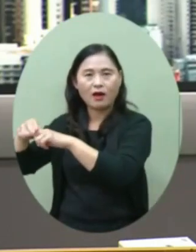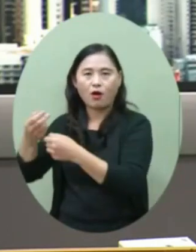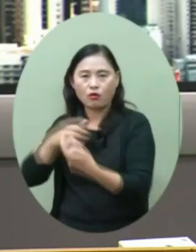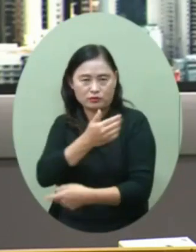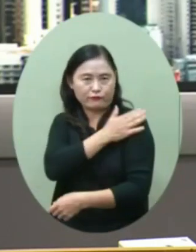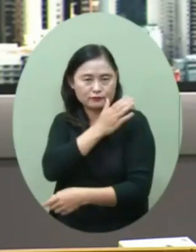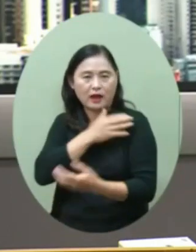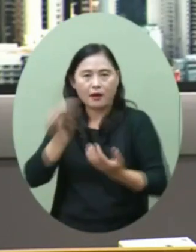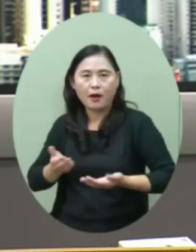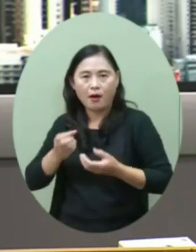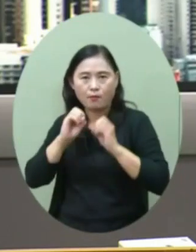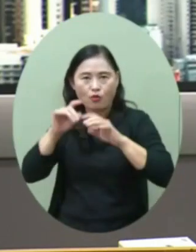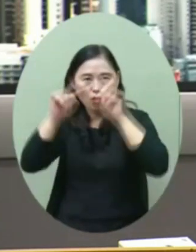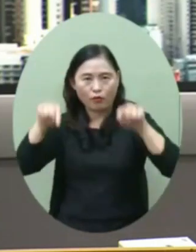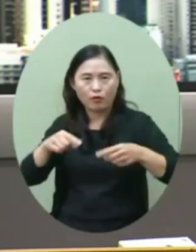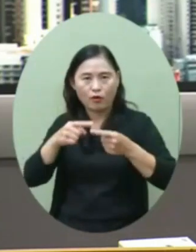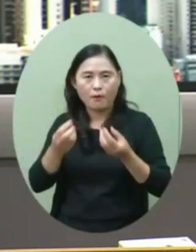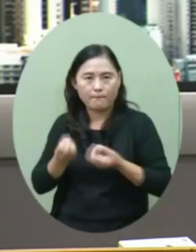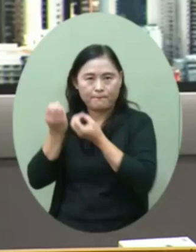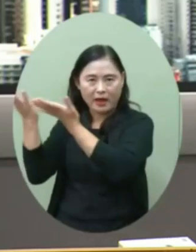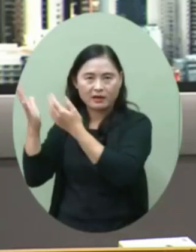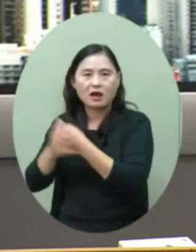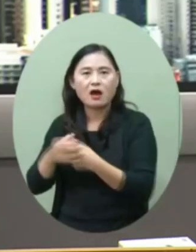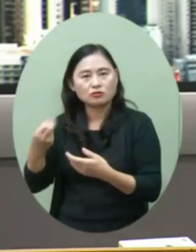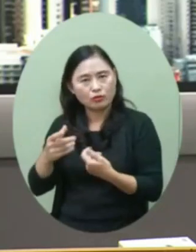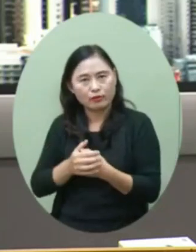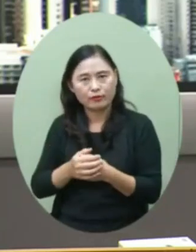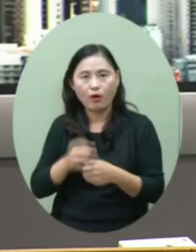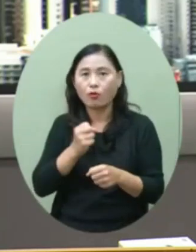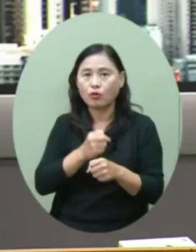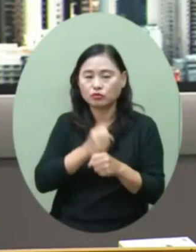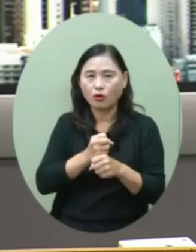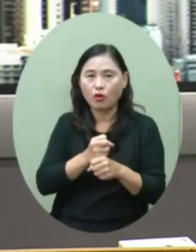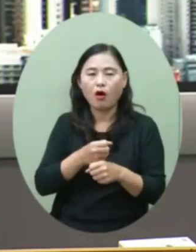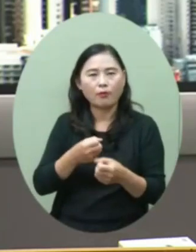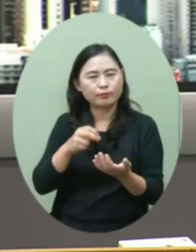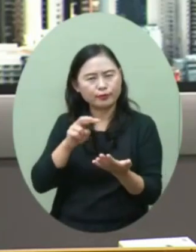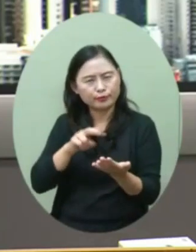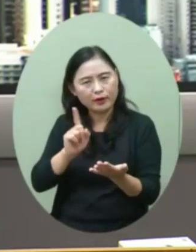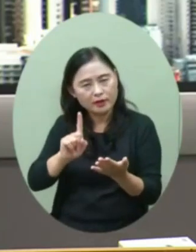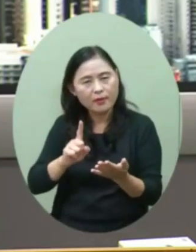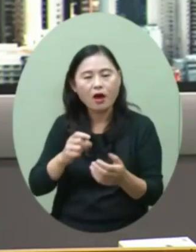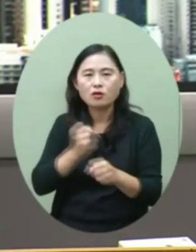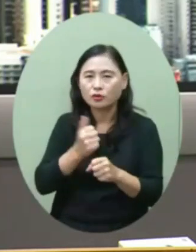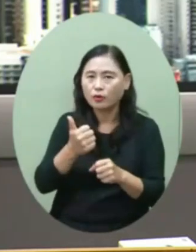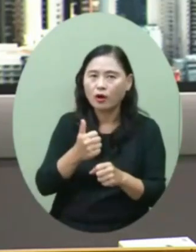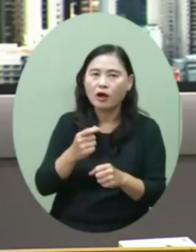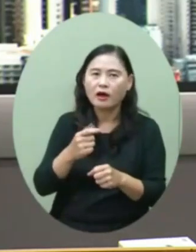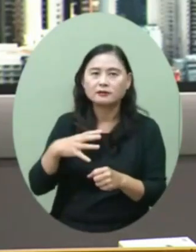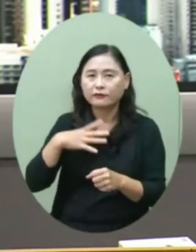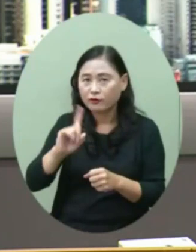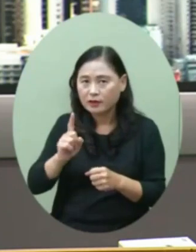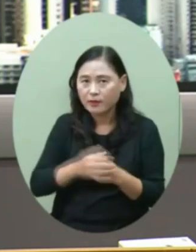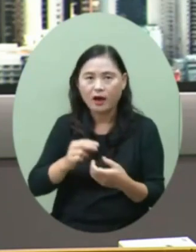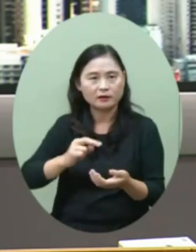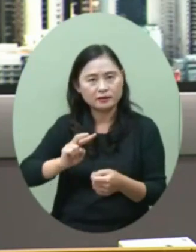of course am answerable to the people of Hong Kong. I'm also answerable to the central authorities. So I have to submit a